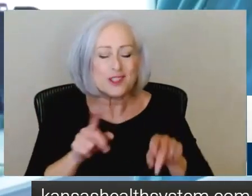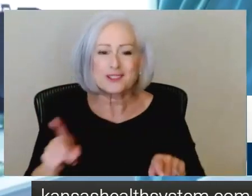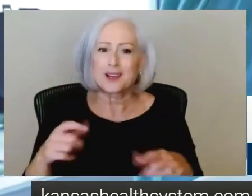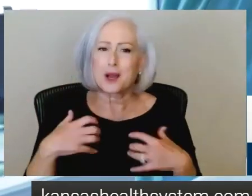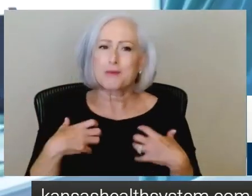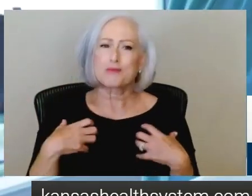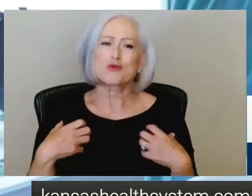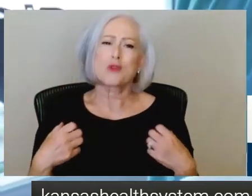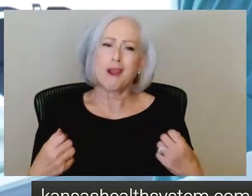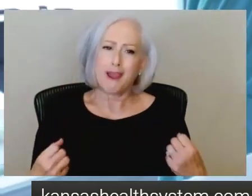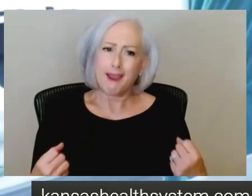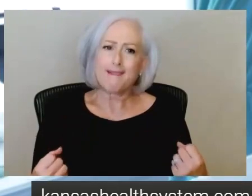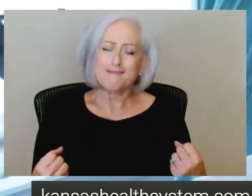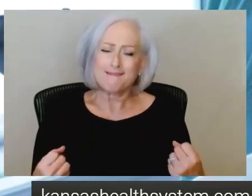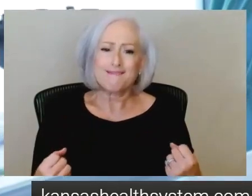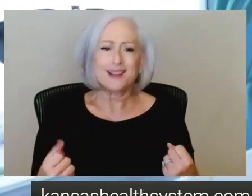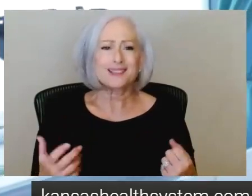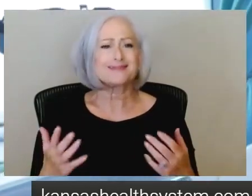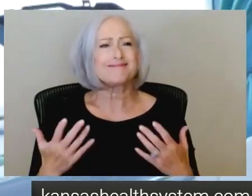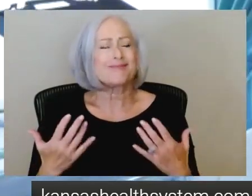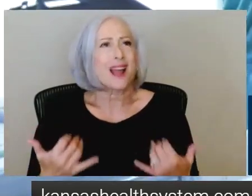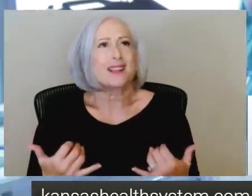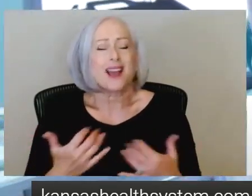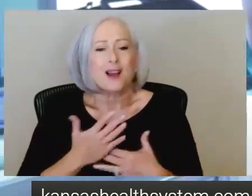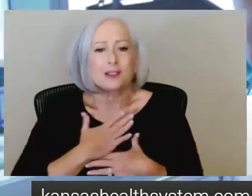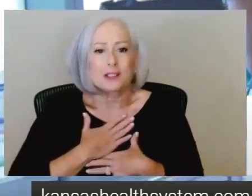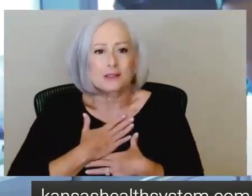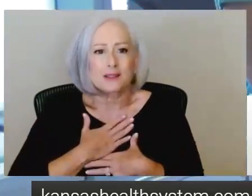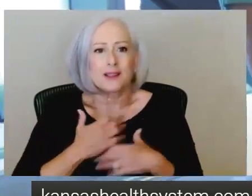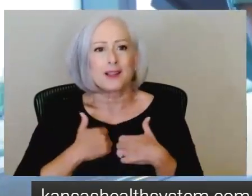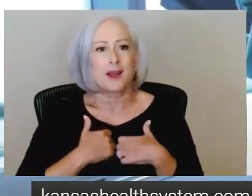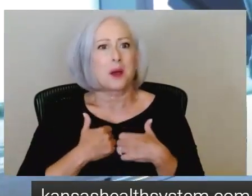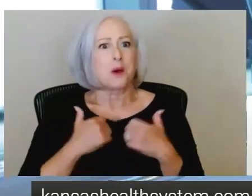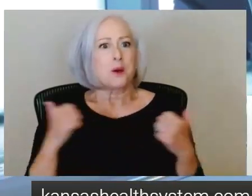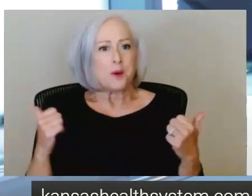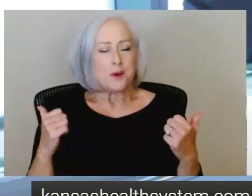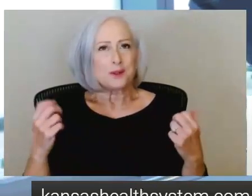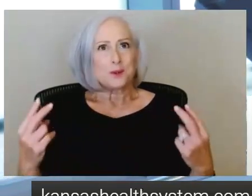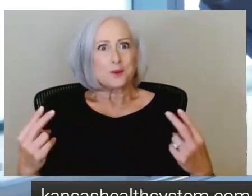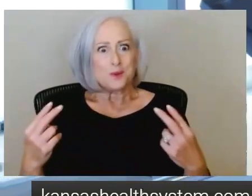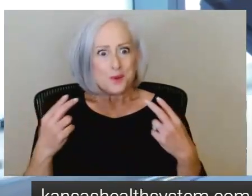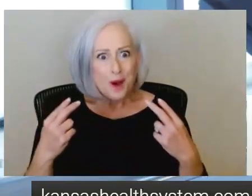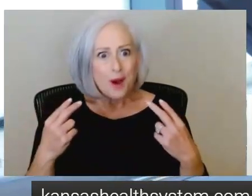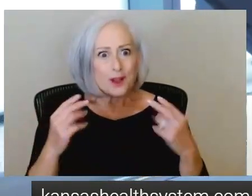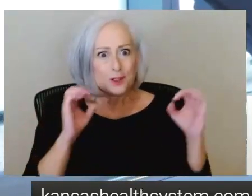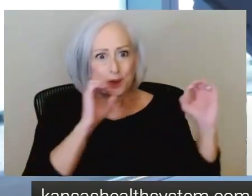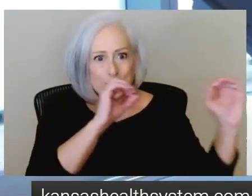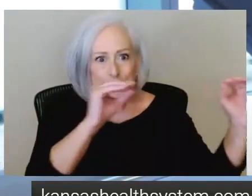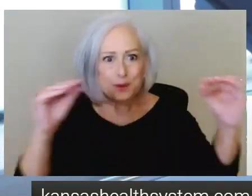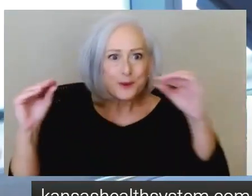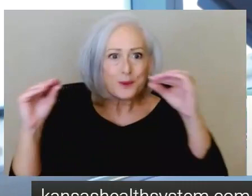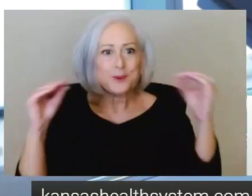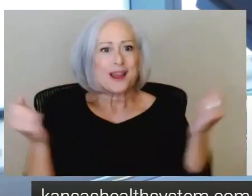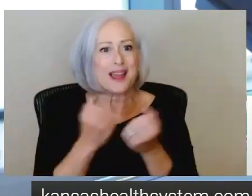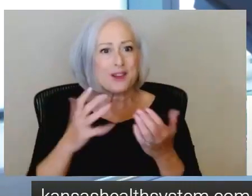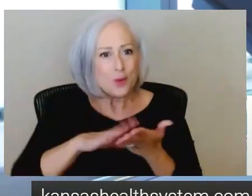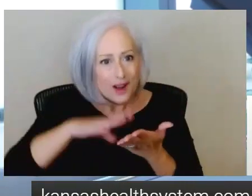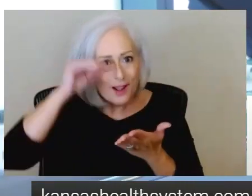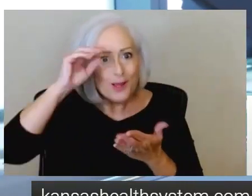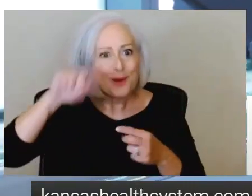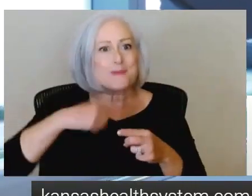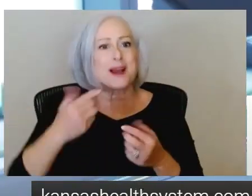and being so vulnerable right now, letting us watch so that we can educate everyone and learn about this